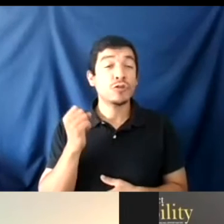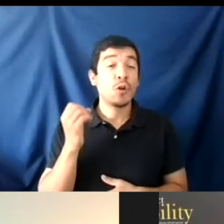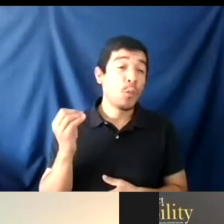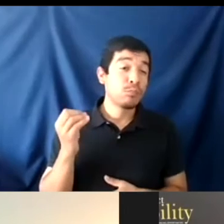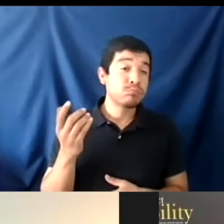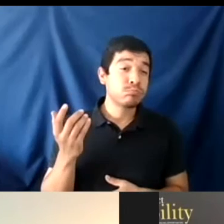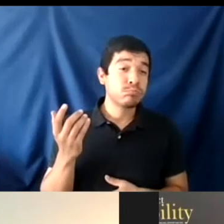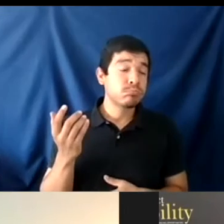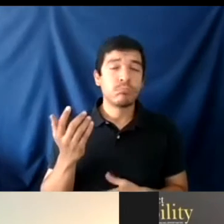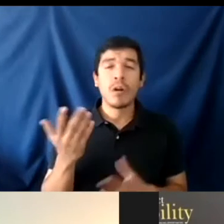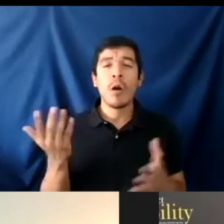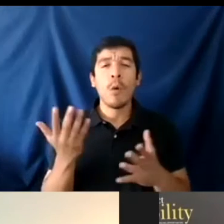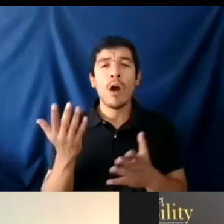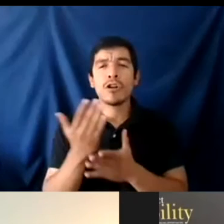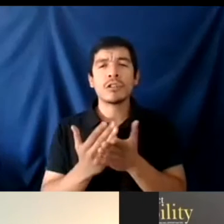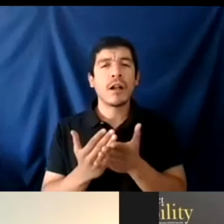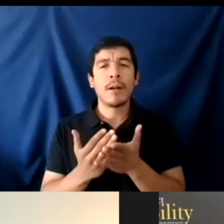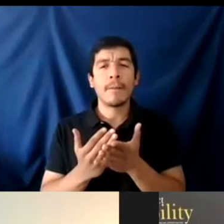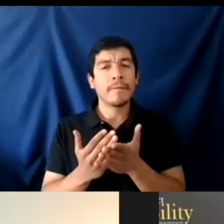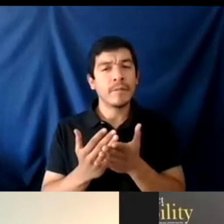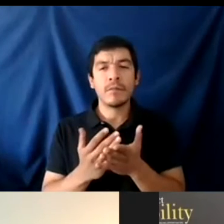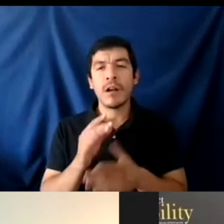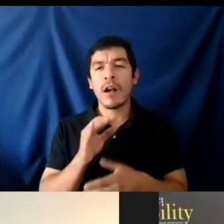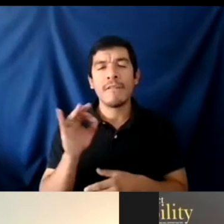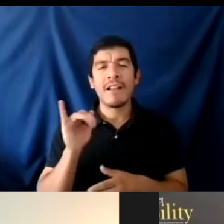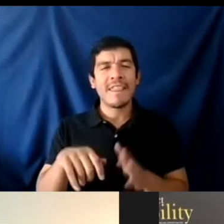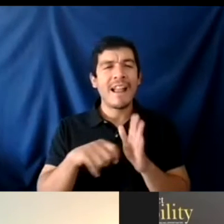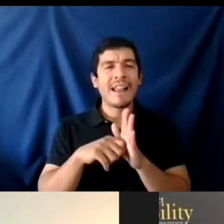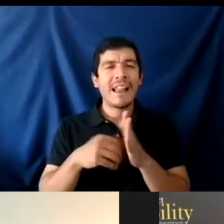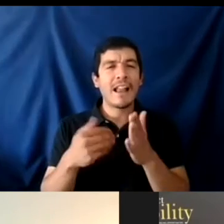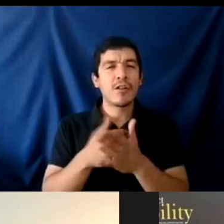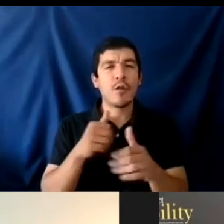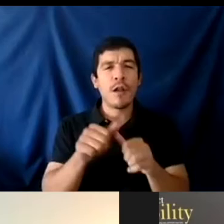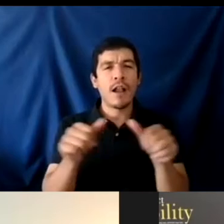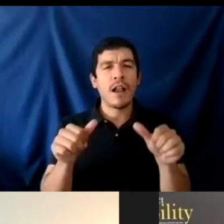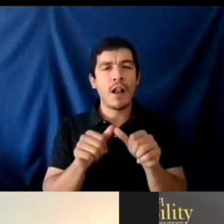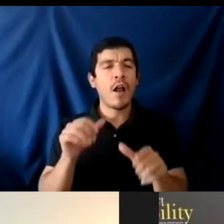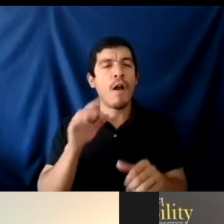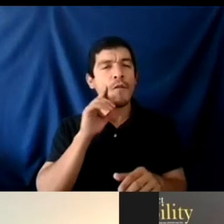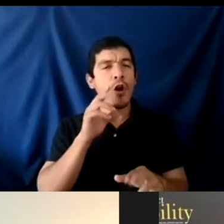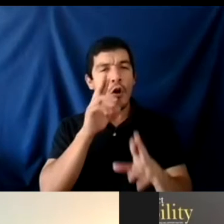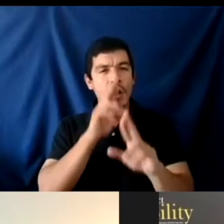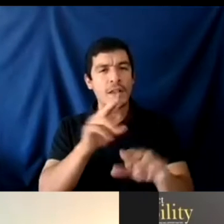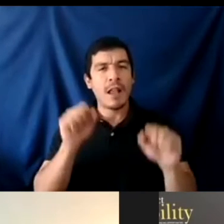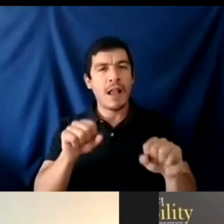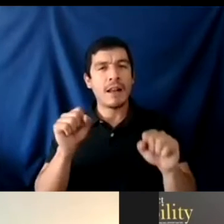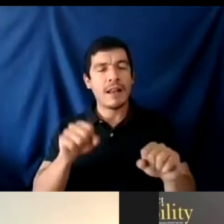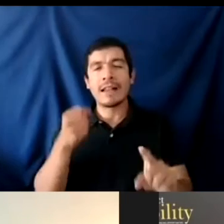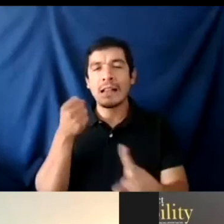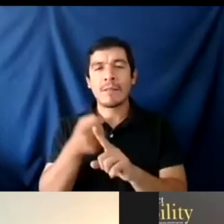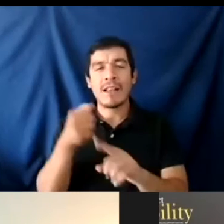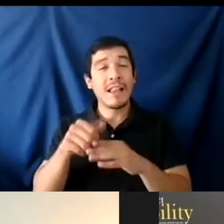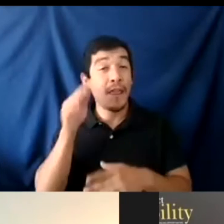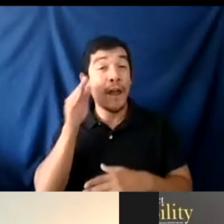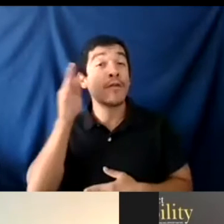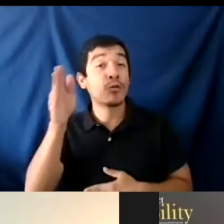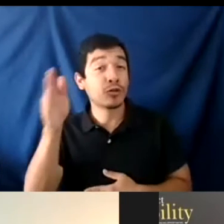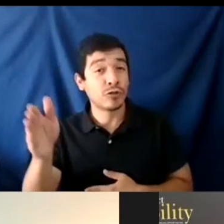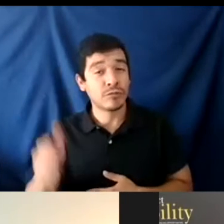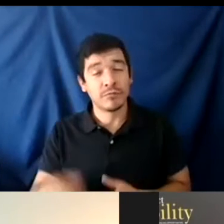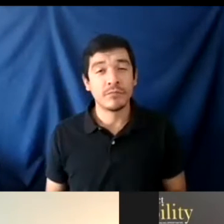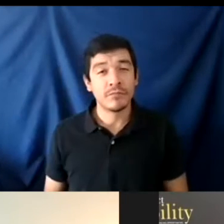So what are some of the key new areas of work that Respectability is hoping to impact in the future?